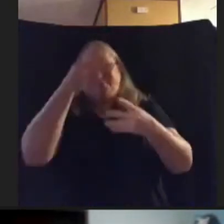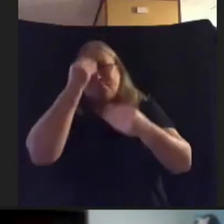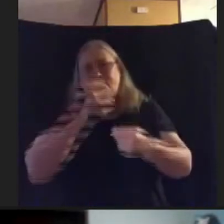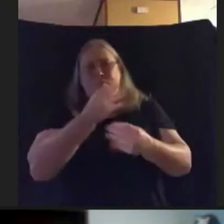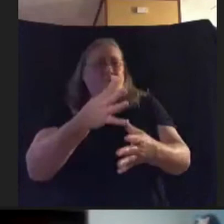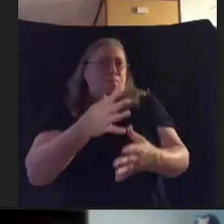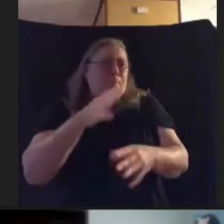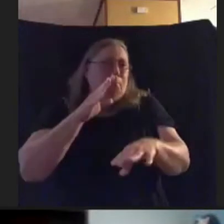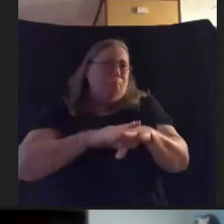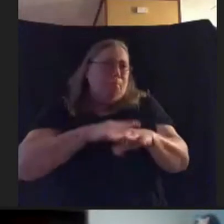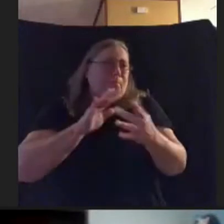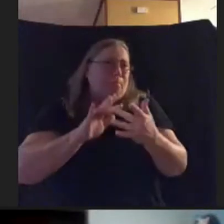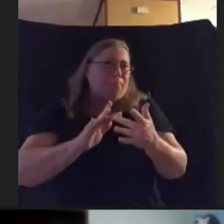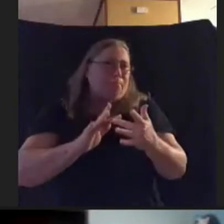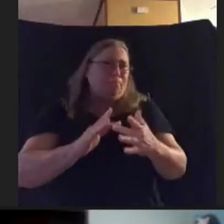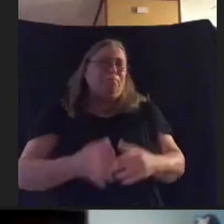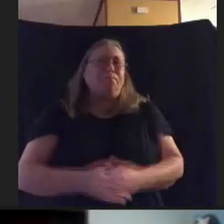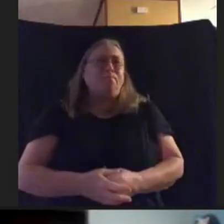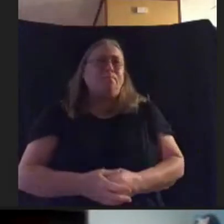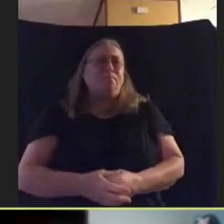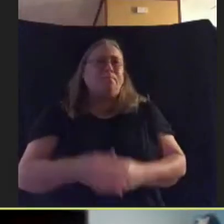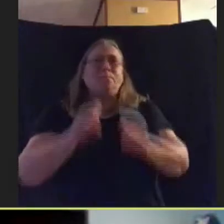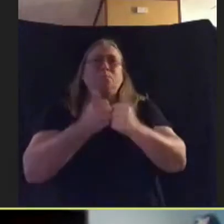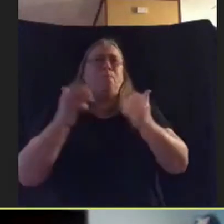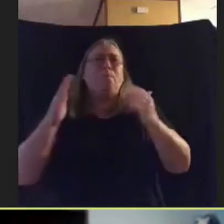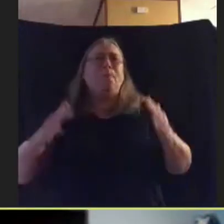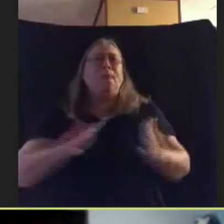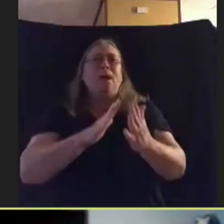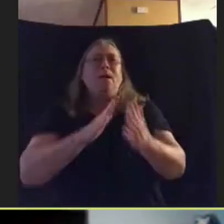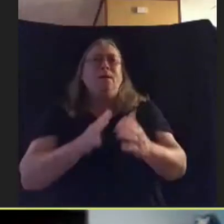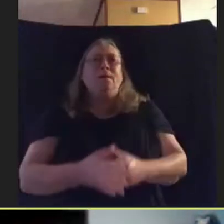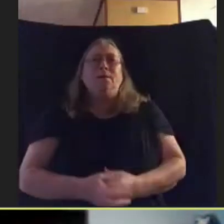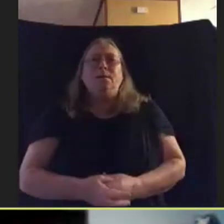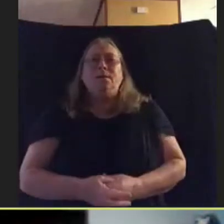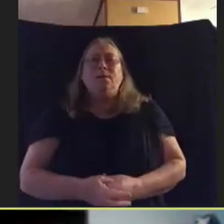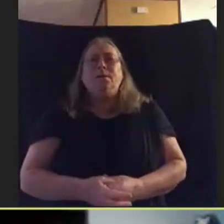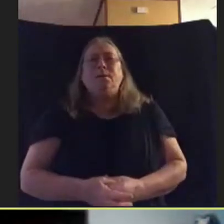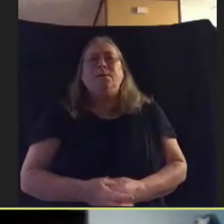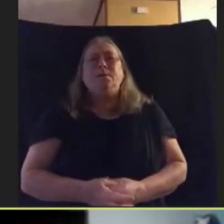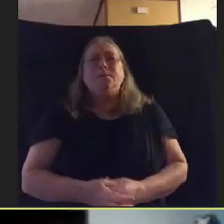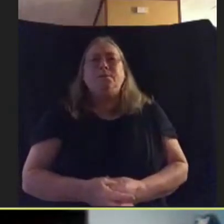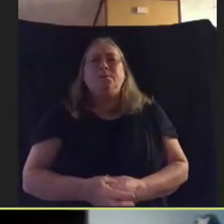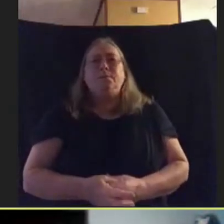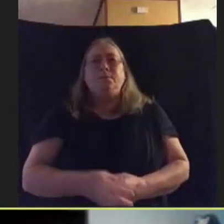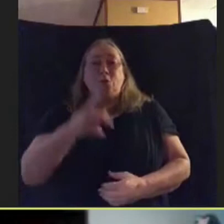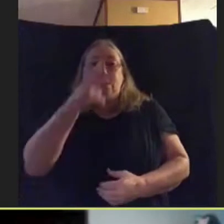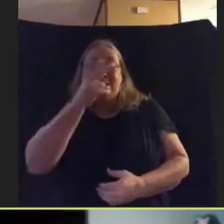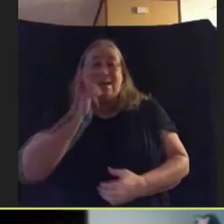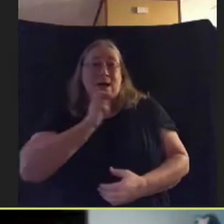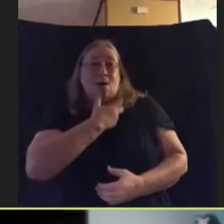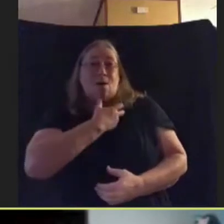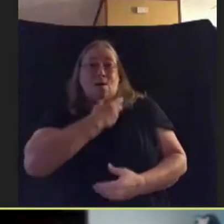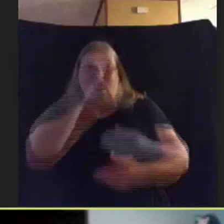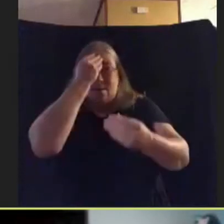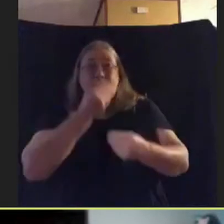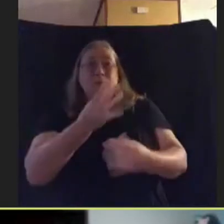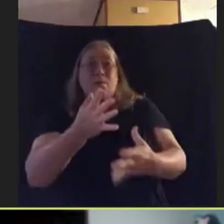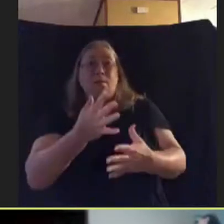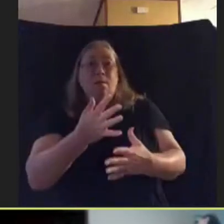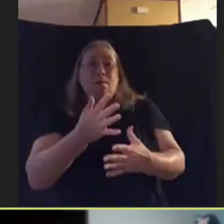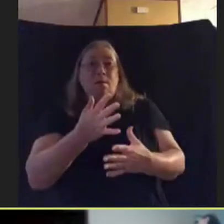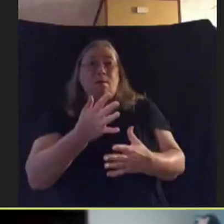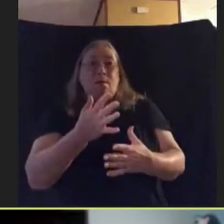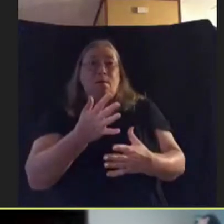an incredible amount. Can you address this? Yeah, I think that, and if you look at our data that compared to a lot of states' data, I think that